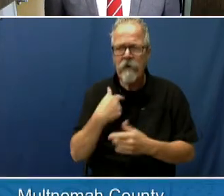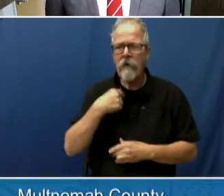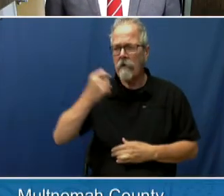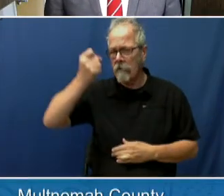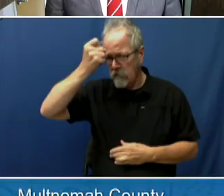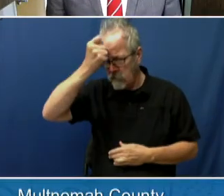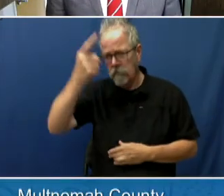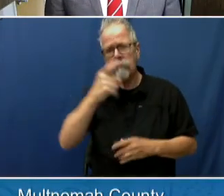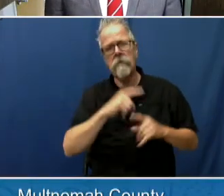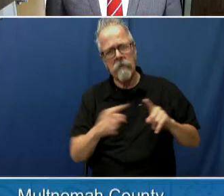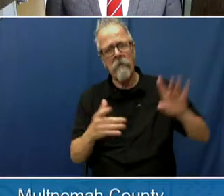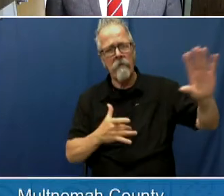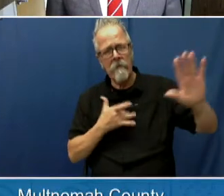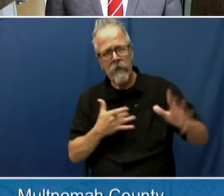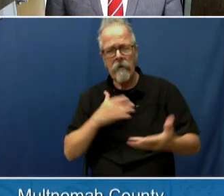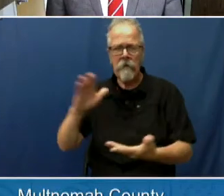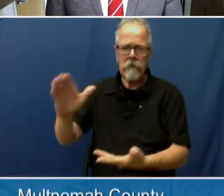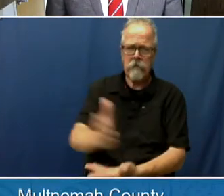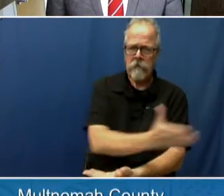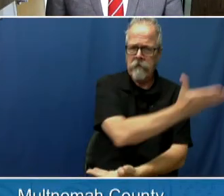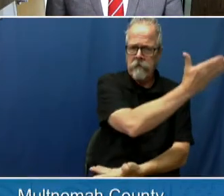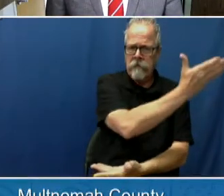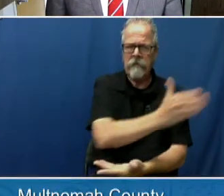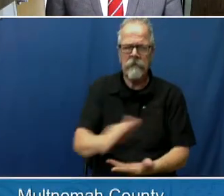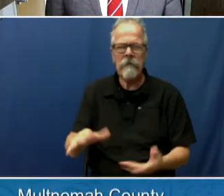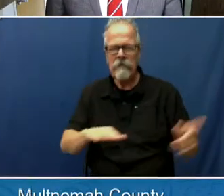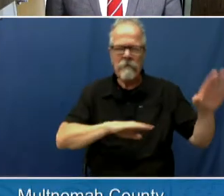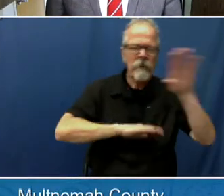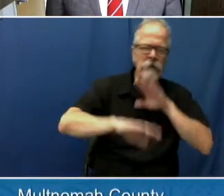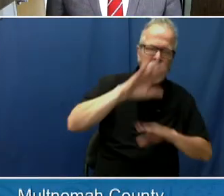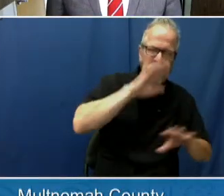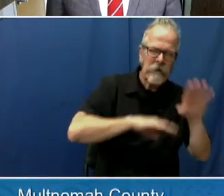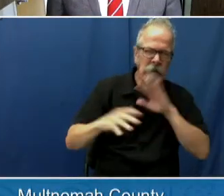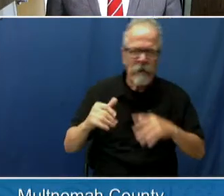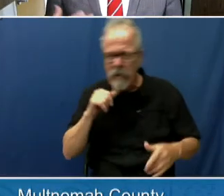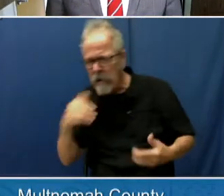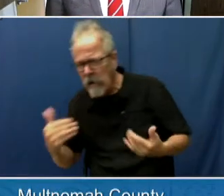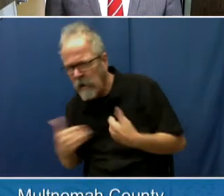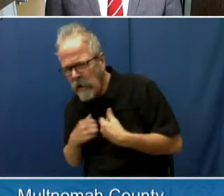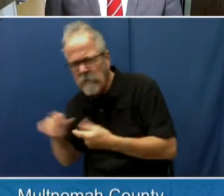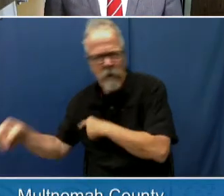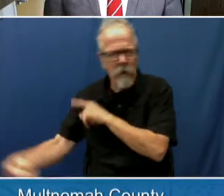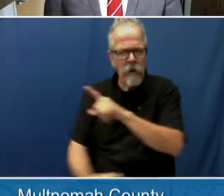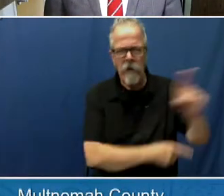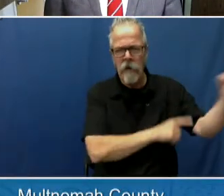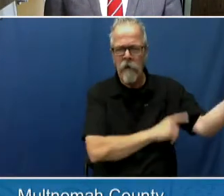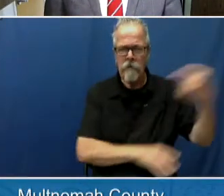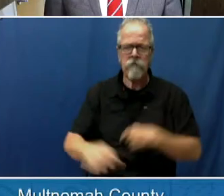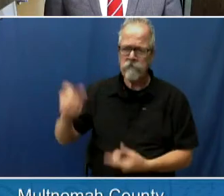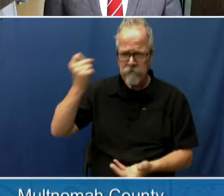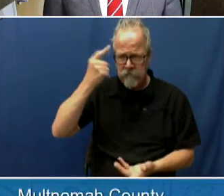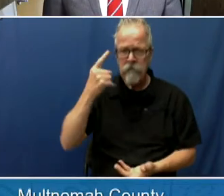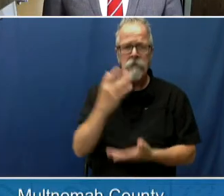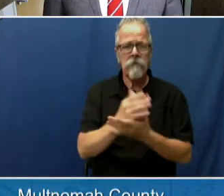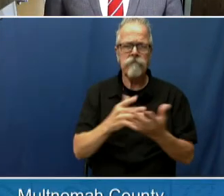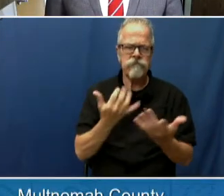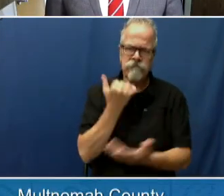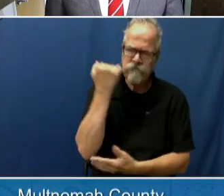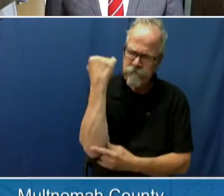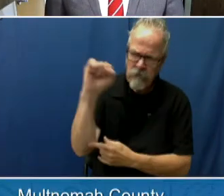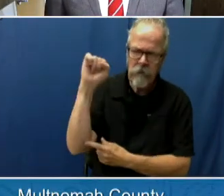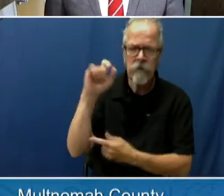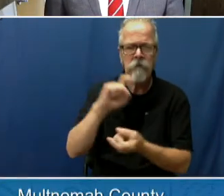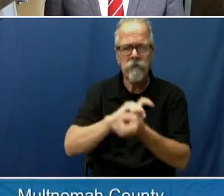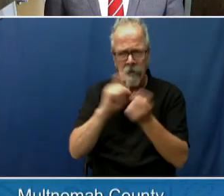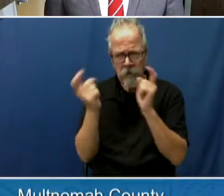uncomfortable truth. We know that those experiences can lead to movements for reform, like the movement for Black Lives. But they can also